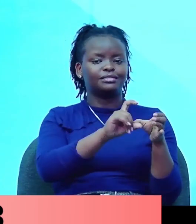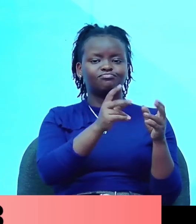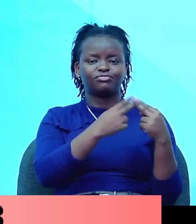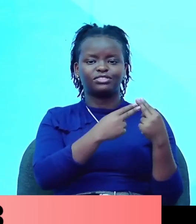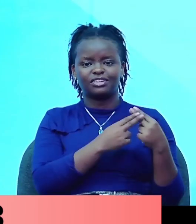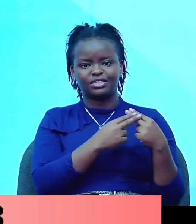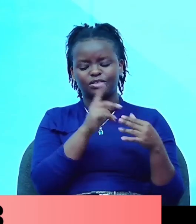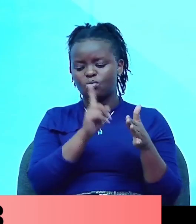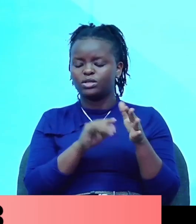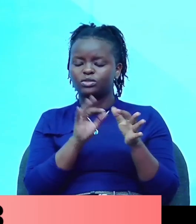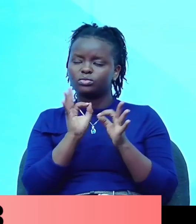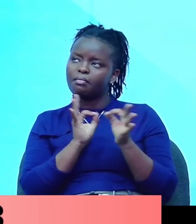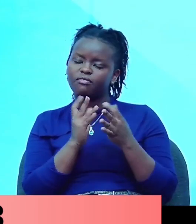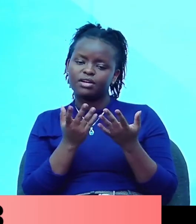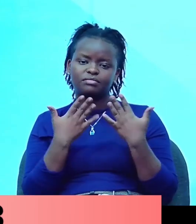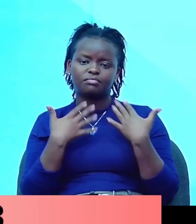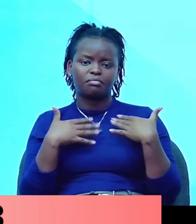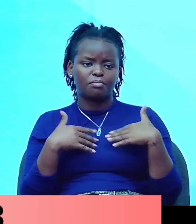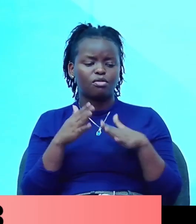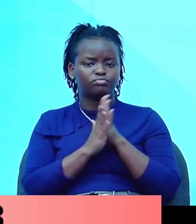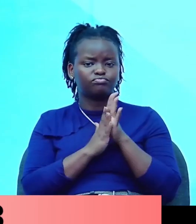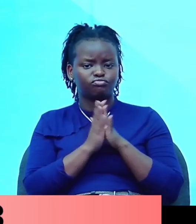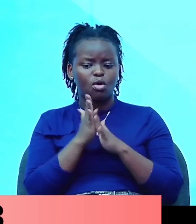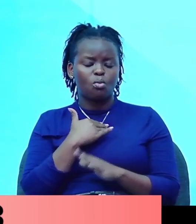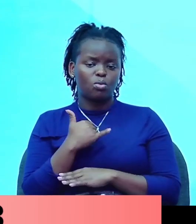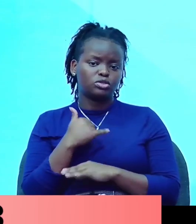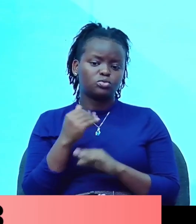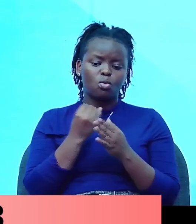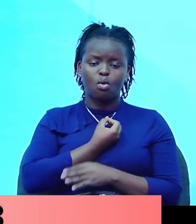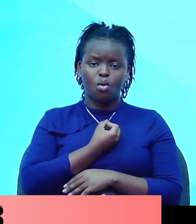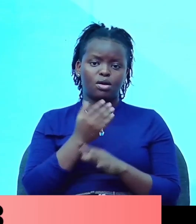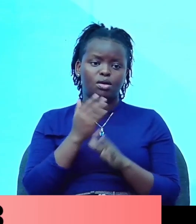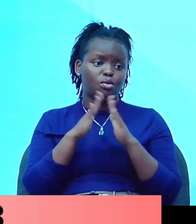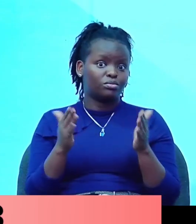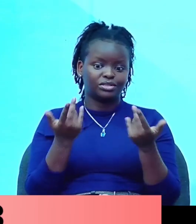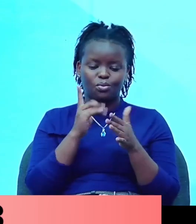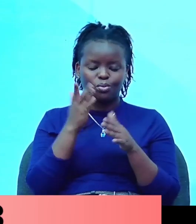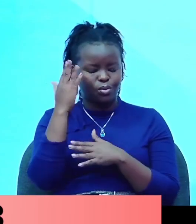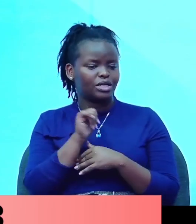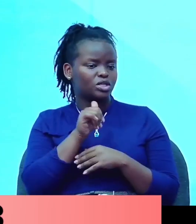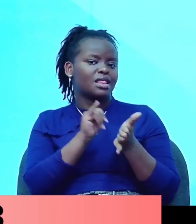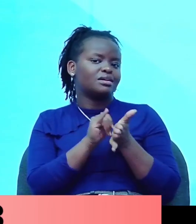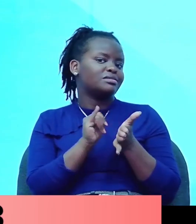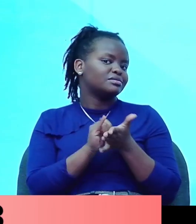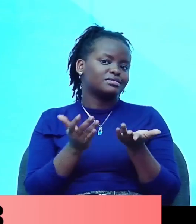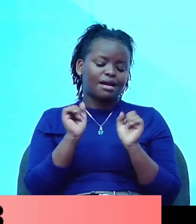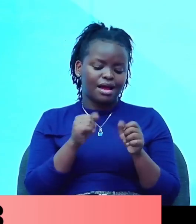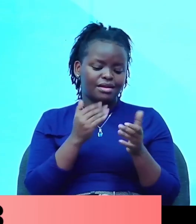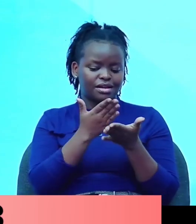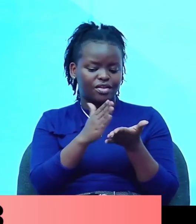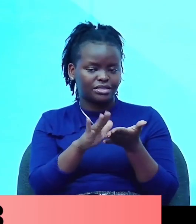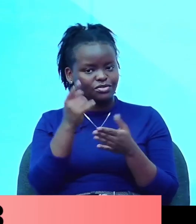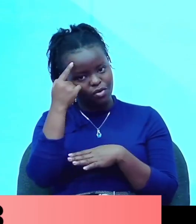ideal. People aspire to own homes, so why not have that? If you already have one, then you can rent that one for additional